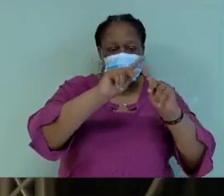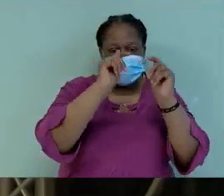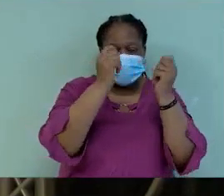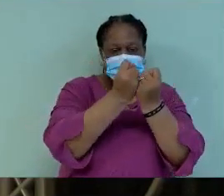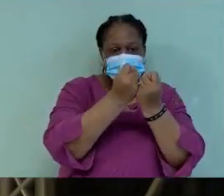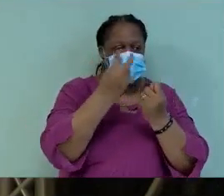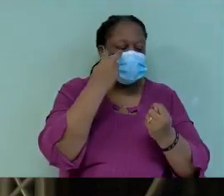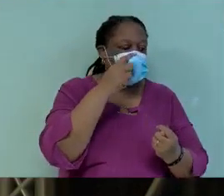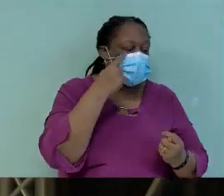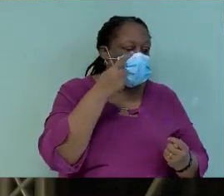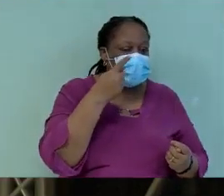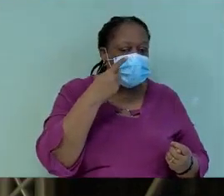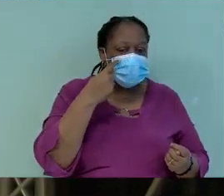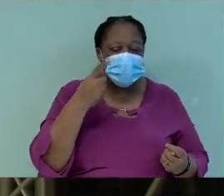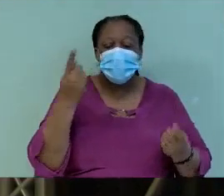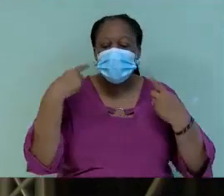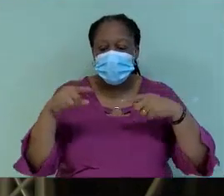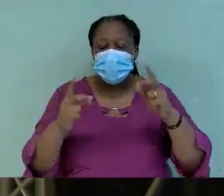31 business places